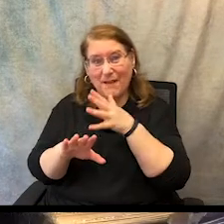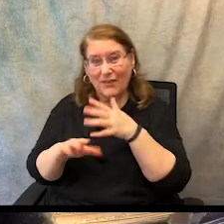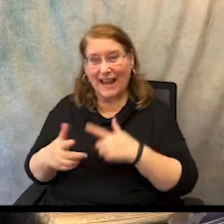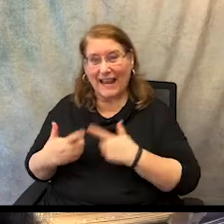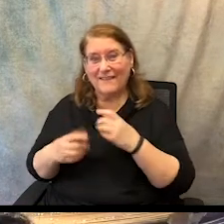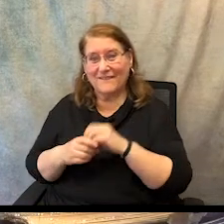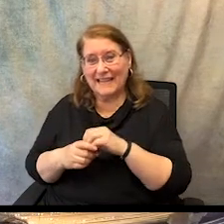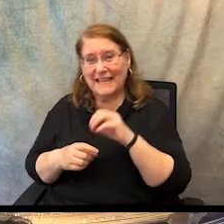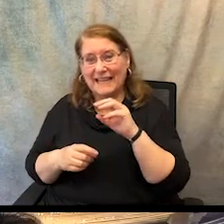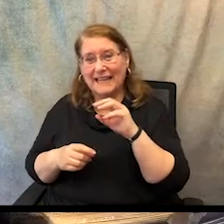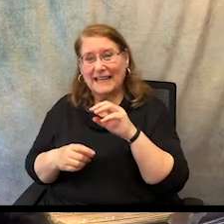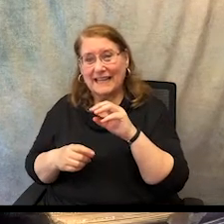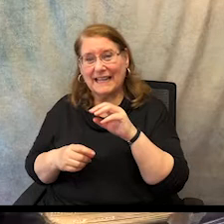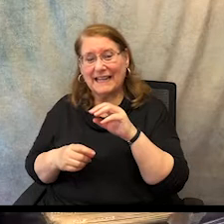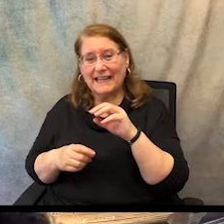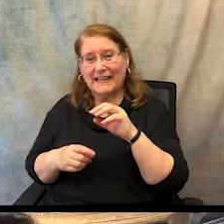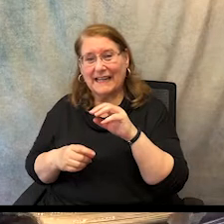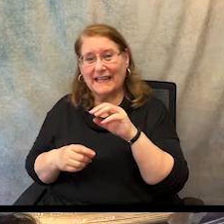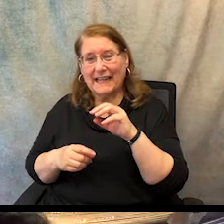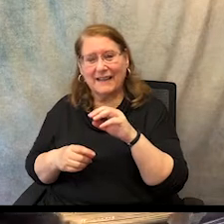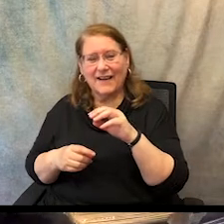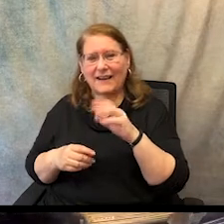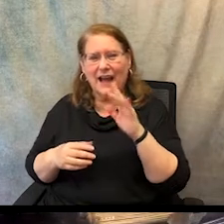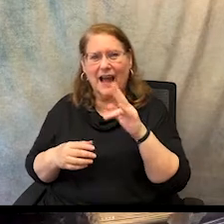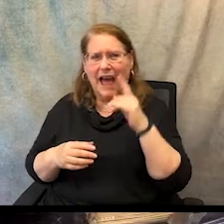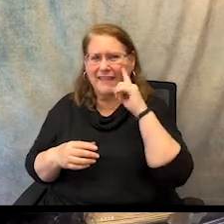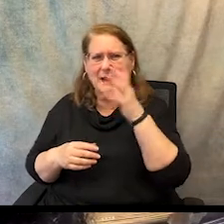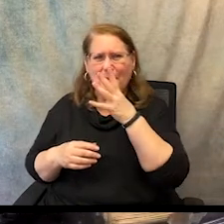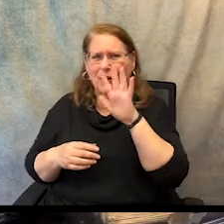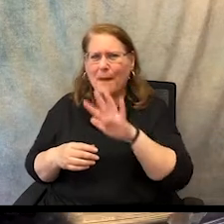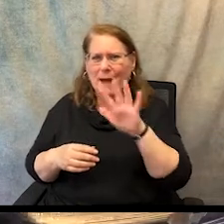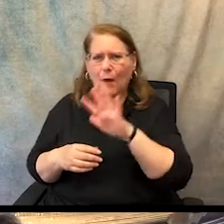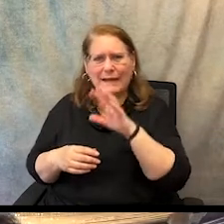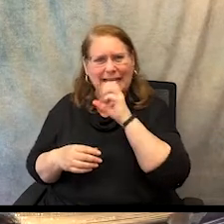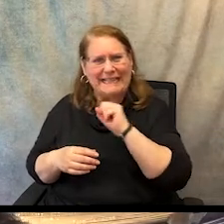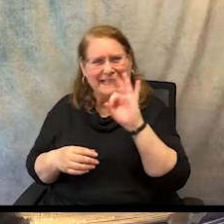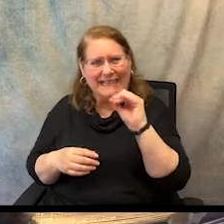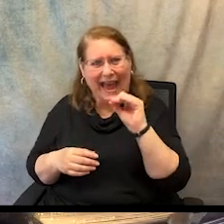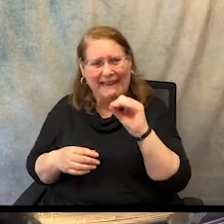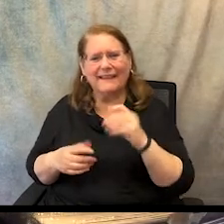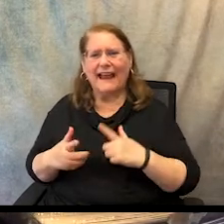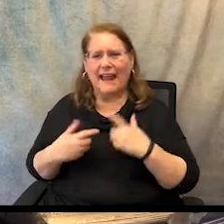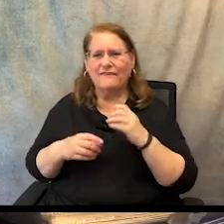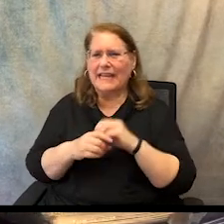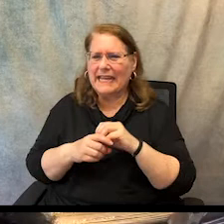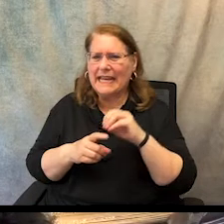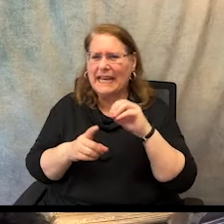living in Milano too now. She's a lady, okay. She's I think she's about 90 now. Okay.